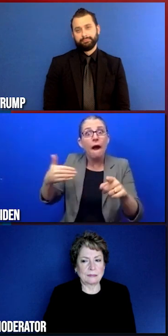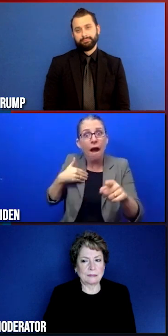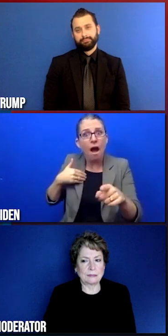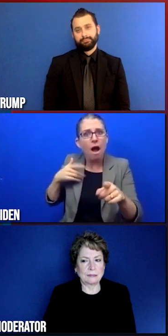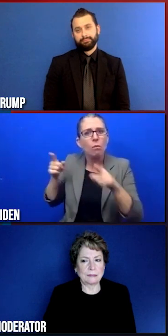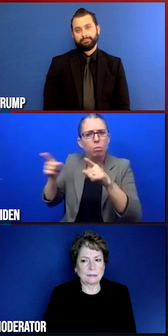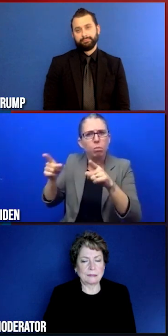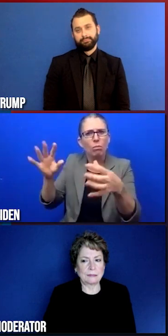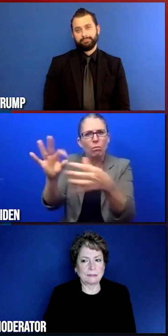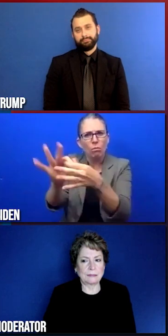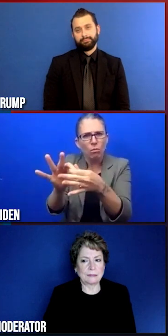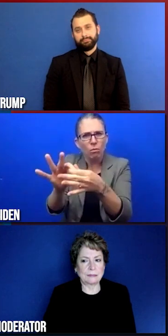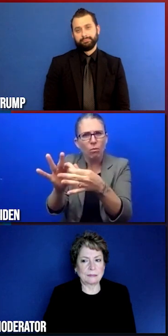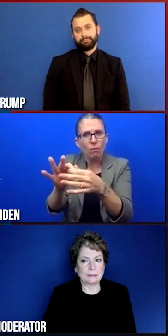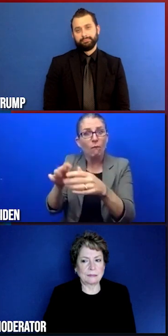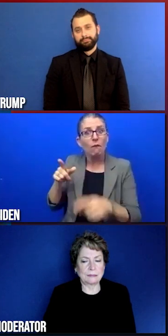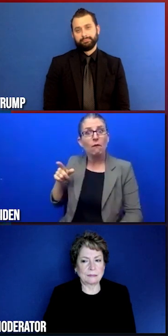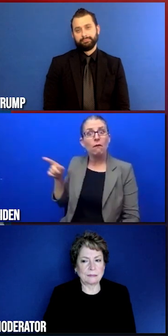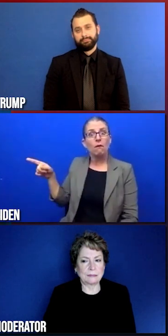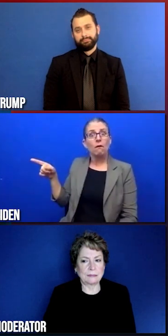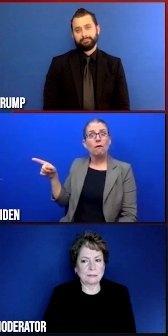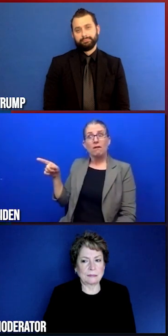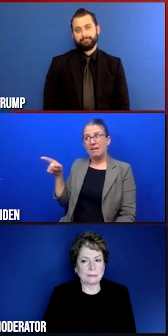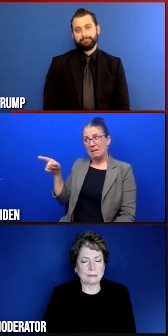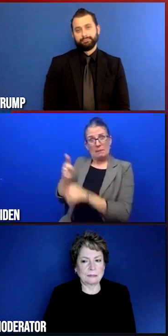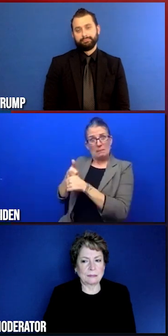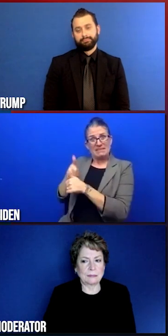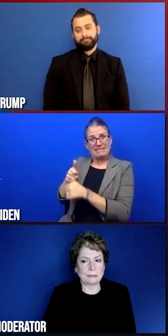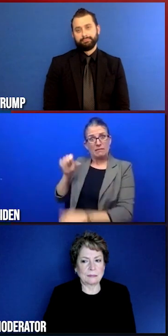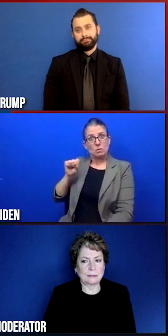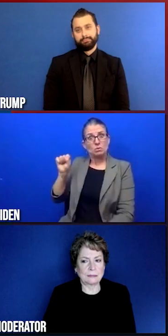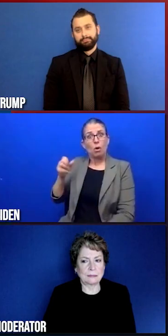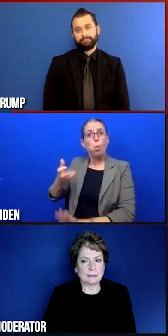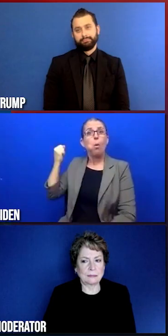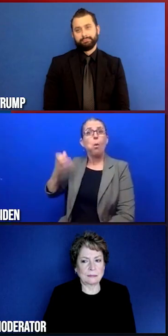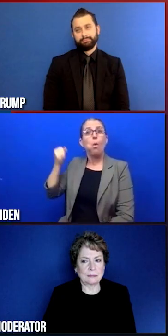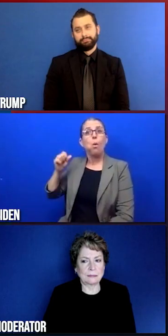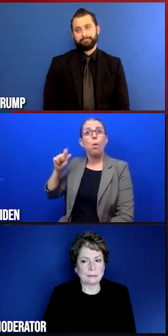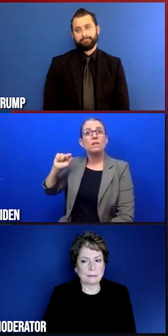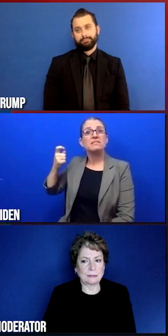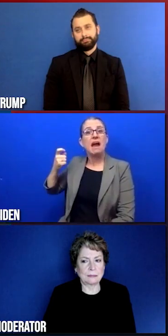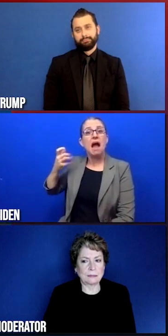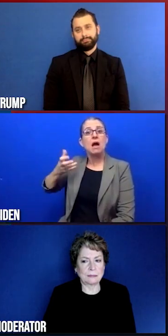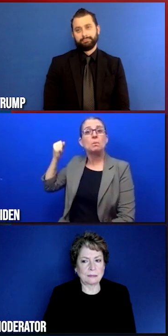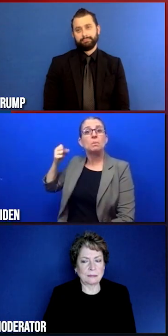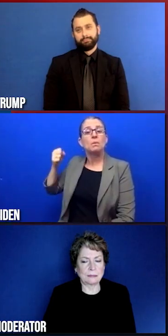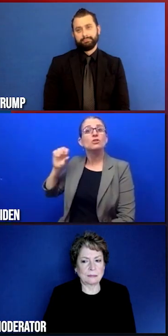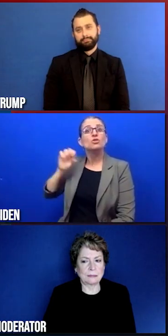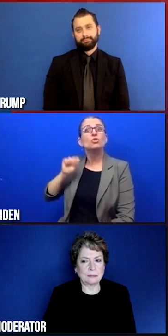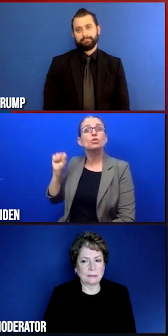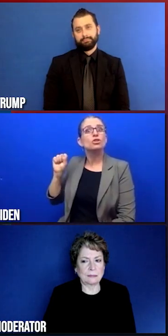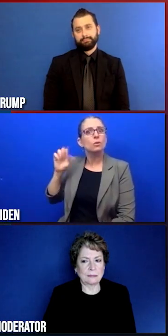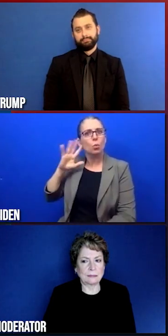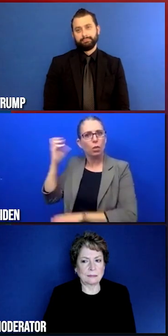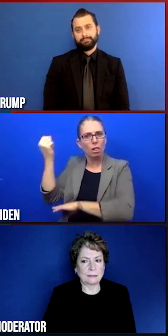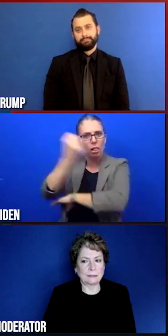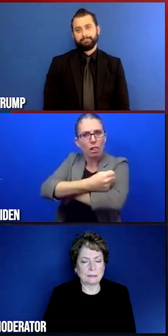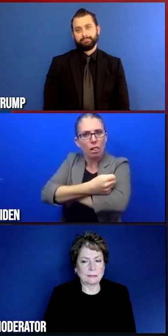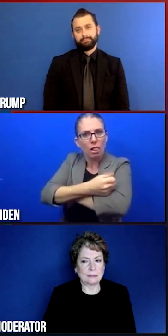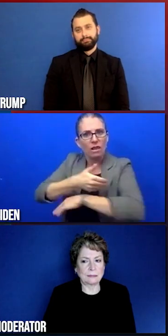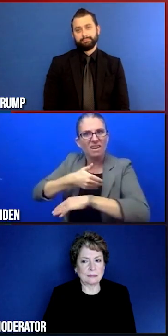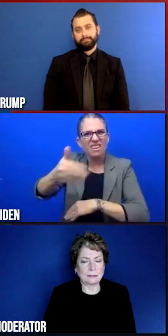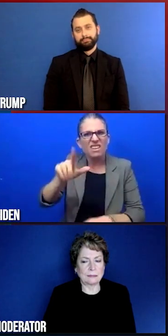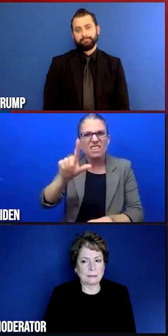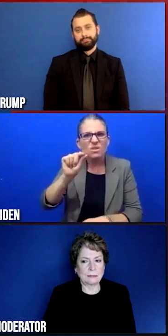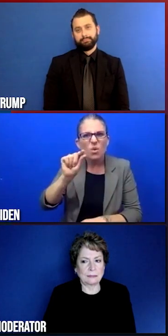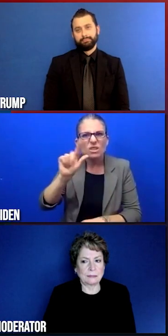on Social Security, Social Security will be bankrupt by 2023 with no way to make